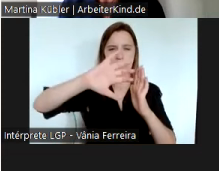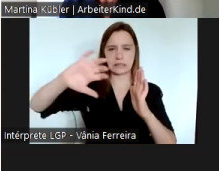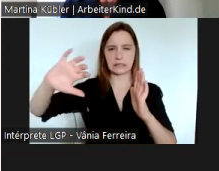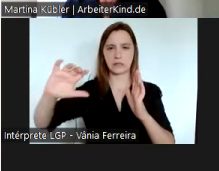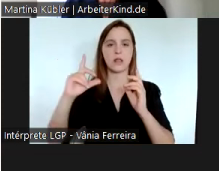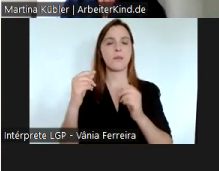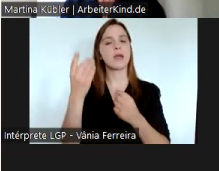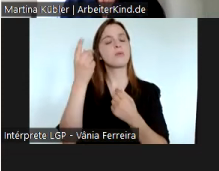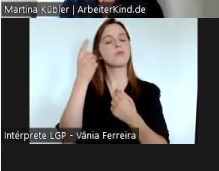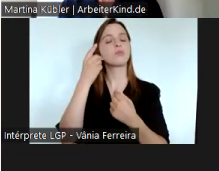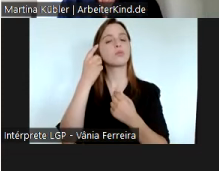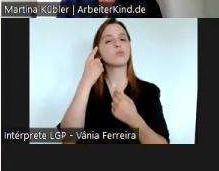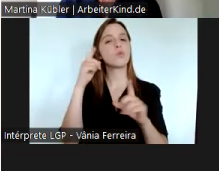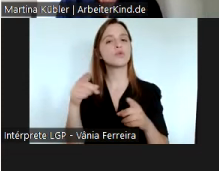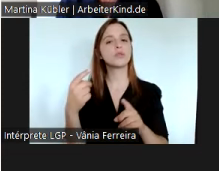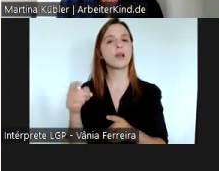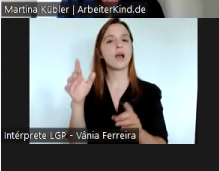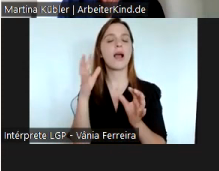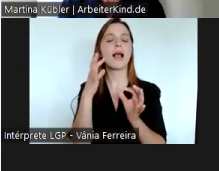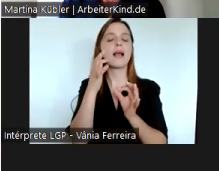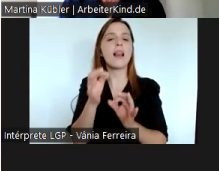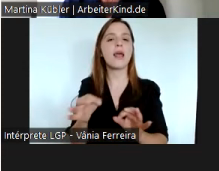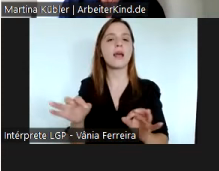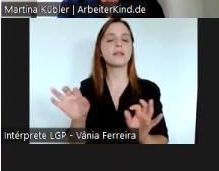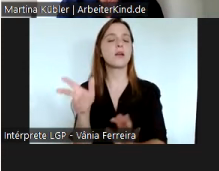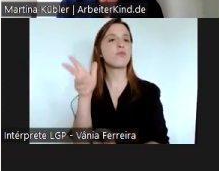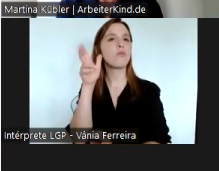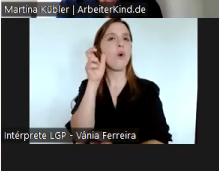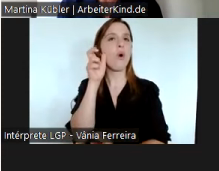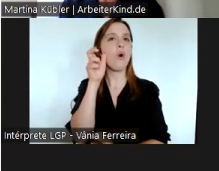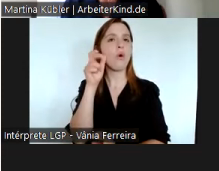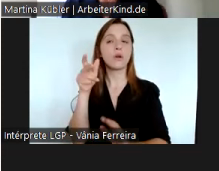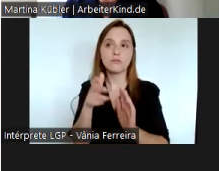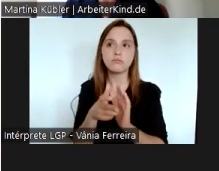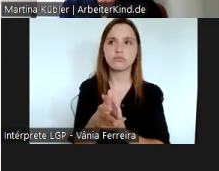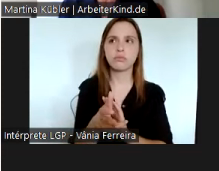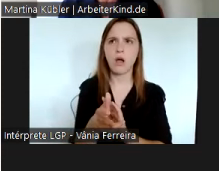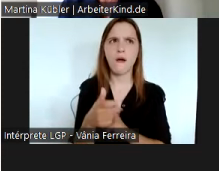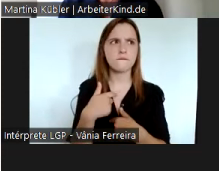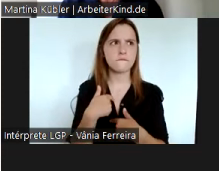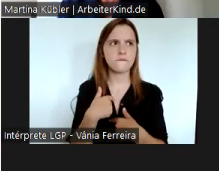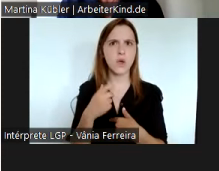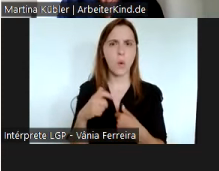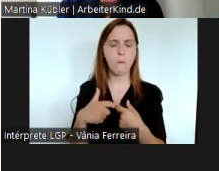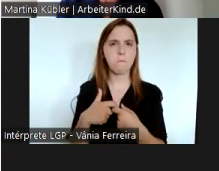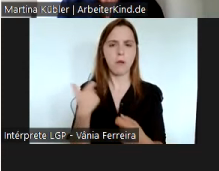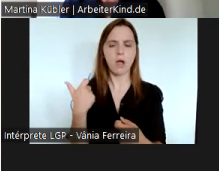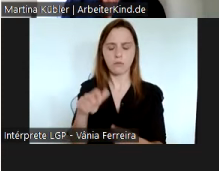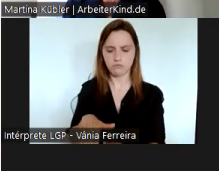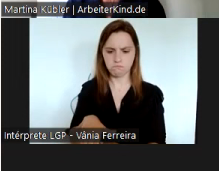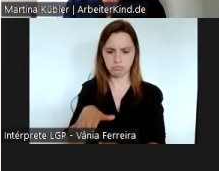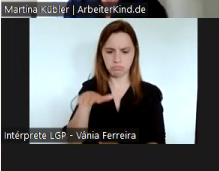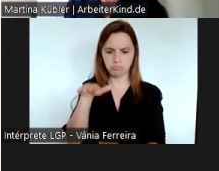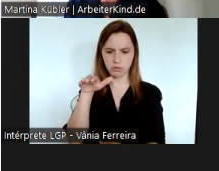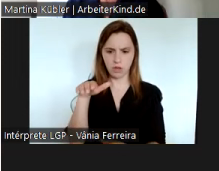So you go there and you notice, oh, these are not things that I did growing up. And you might feel kind of